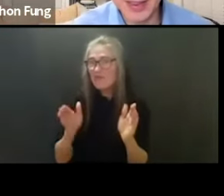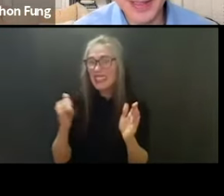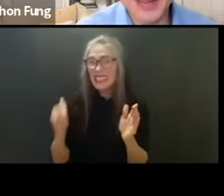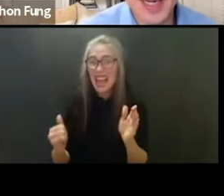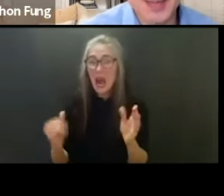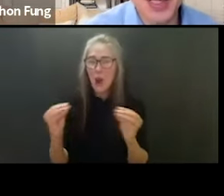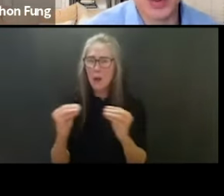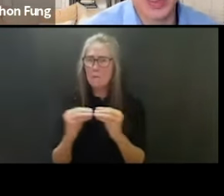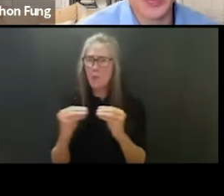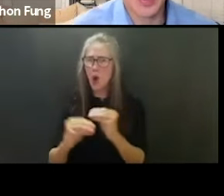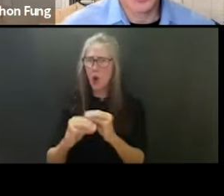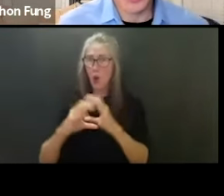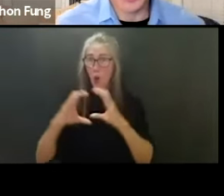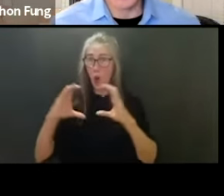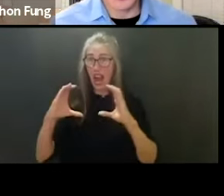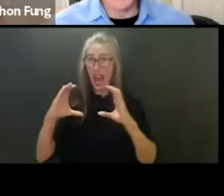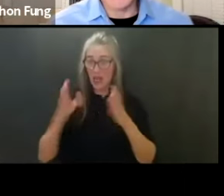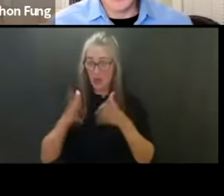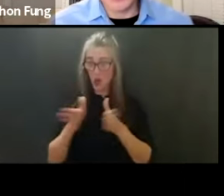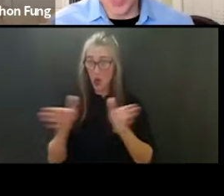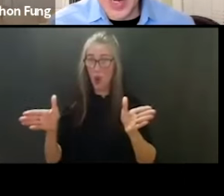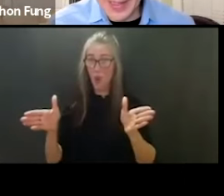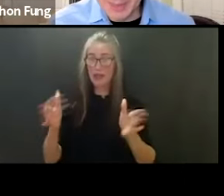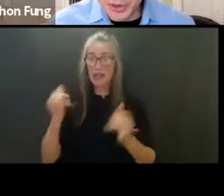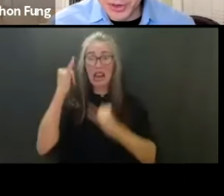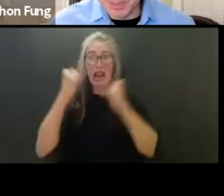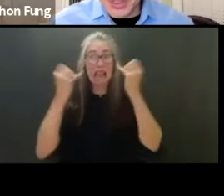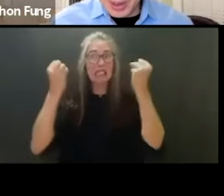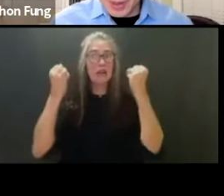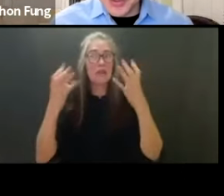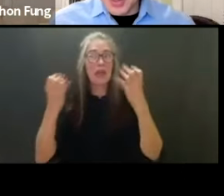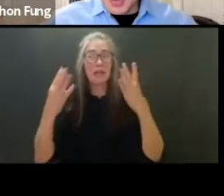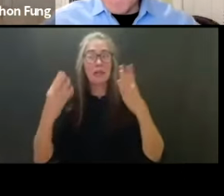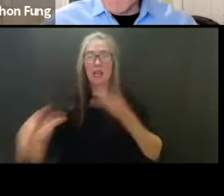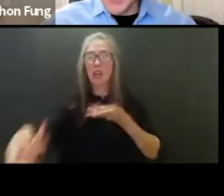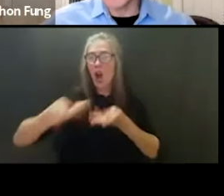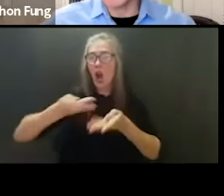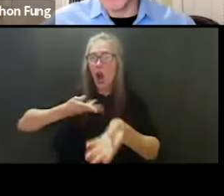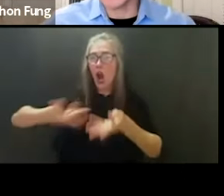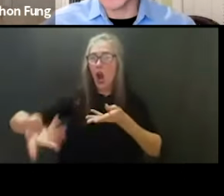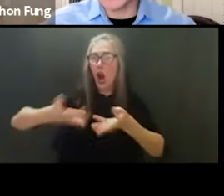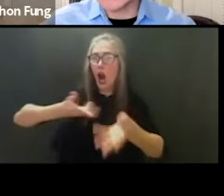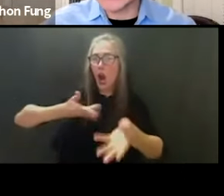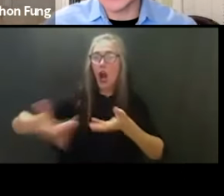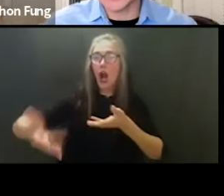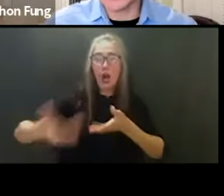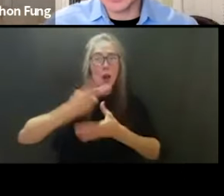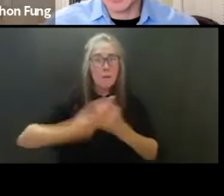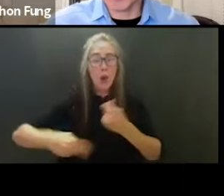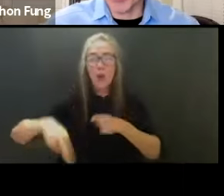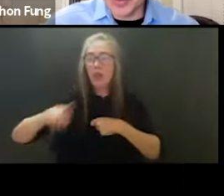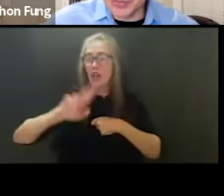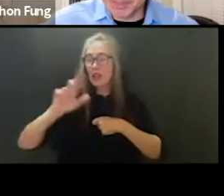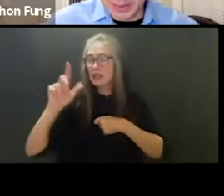to think about the times that we're in? I think of this as a wide aperture because many, many ideas,